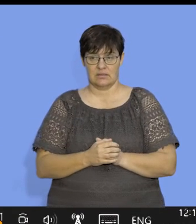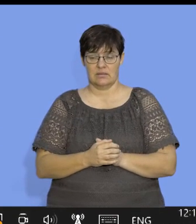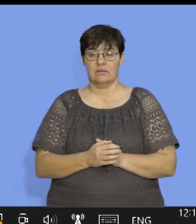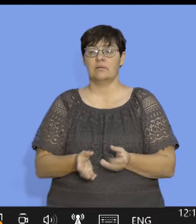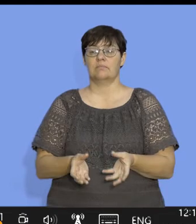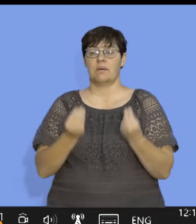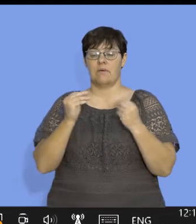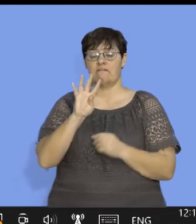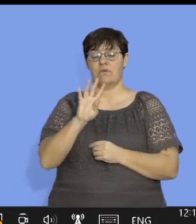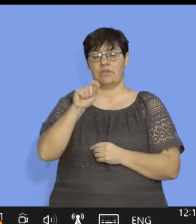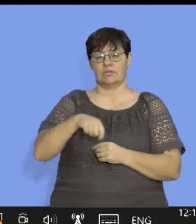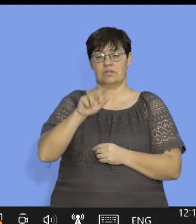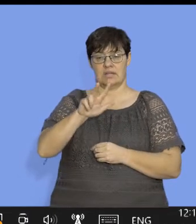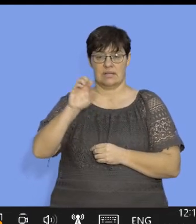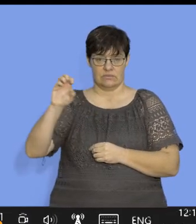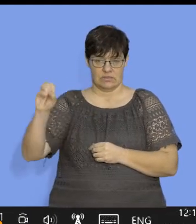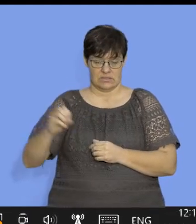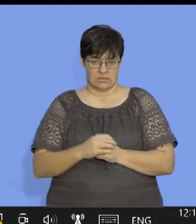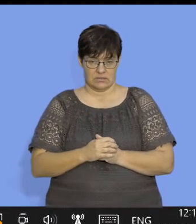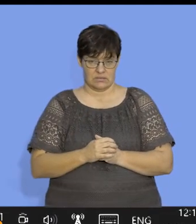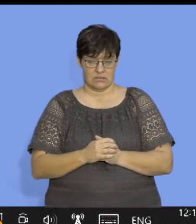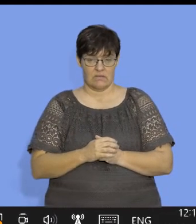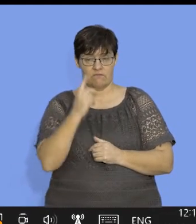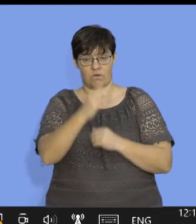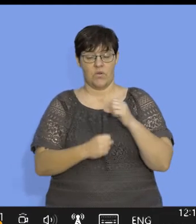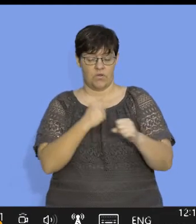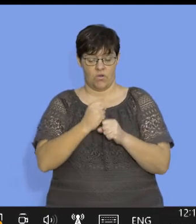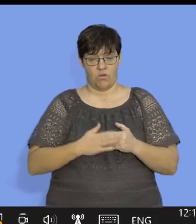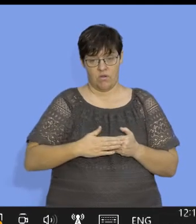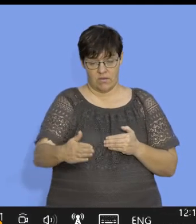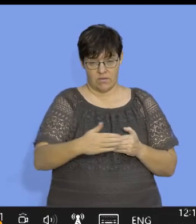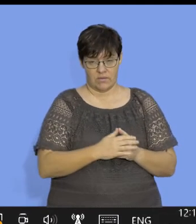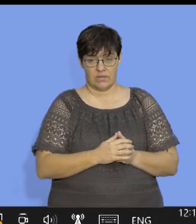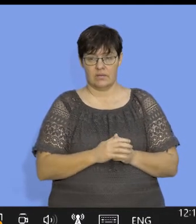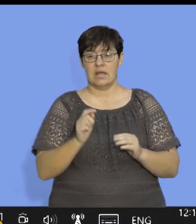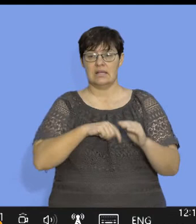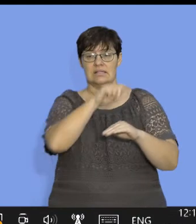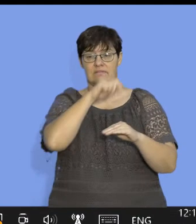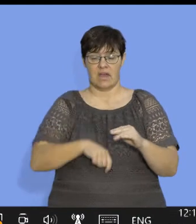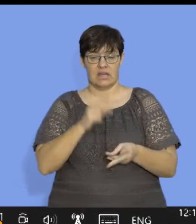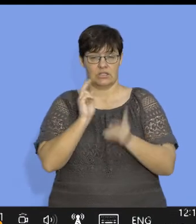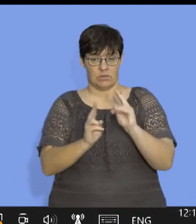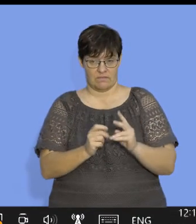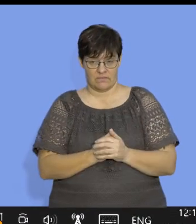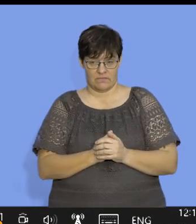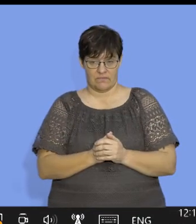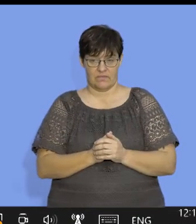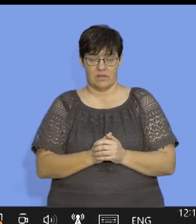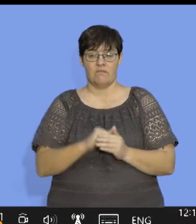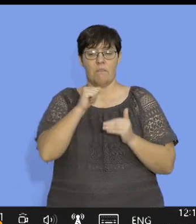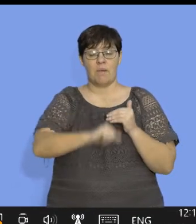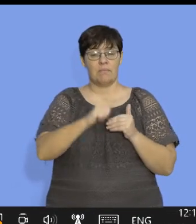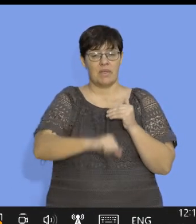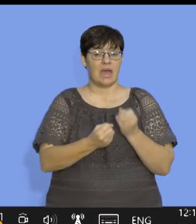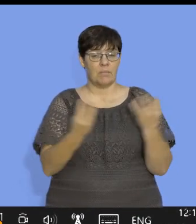me a figure of 4,800 for the year, right? Divide that by 12 per month, works out